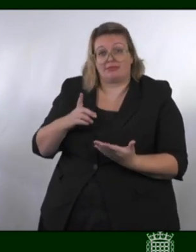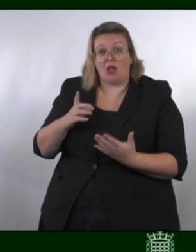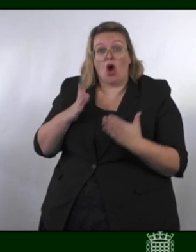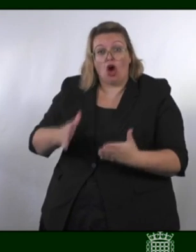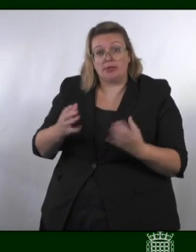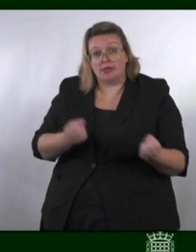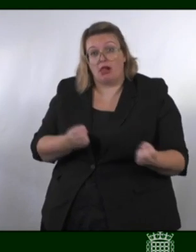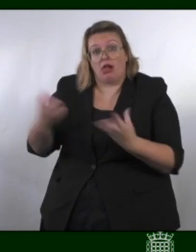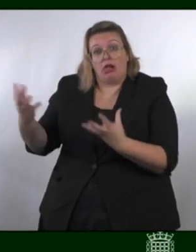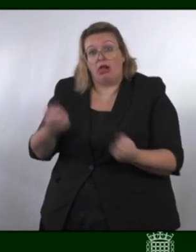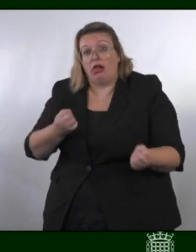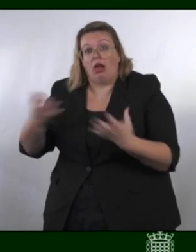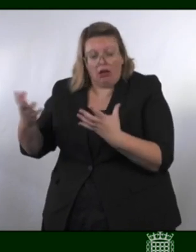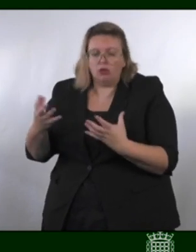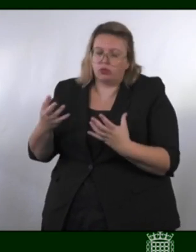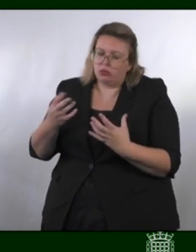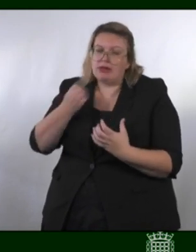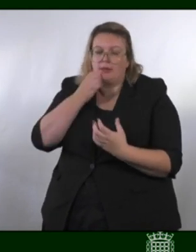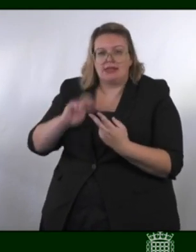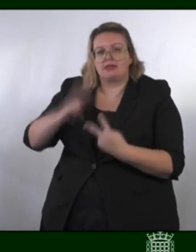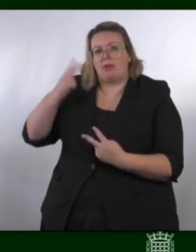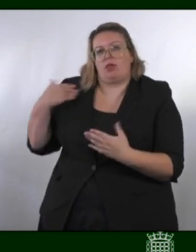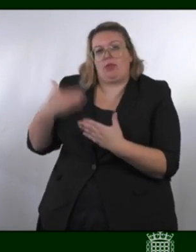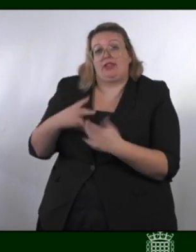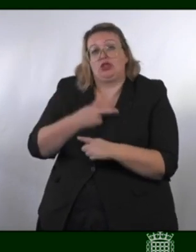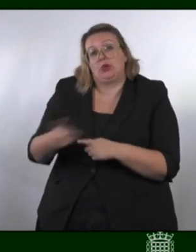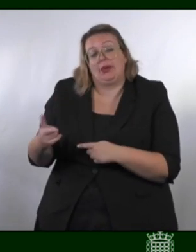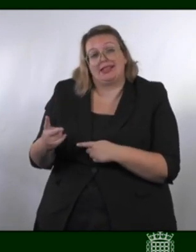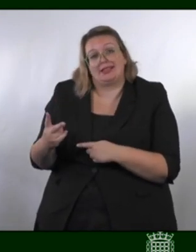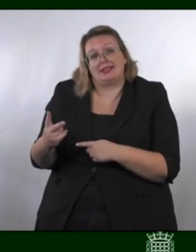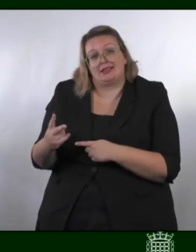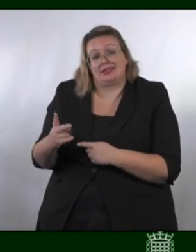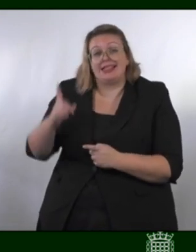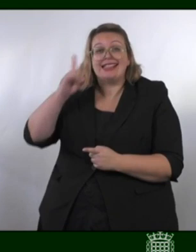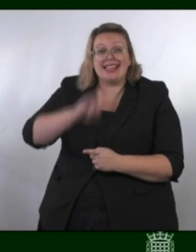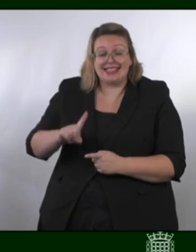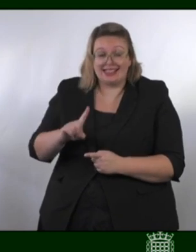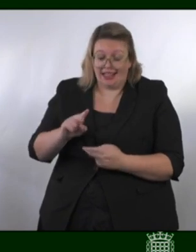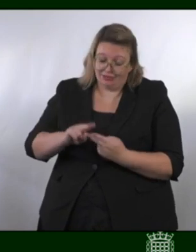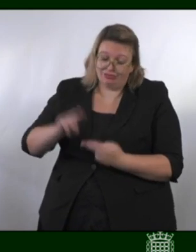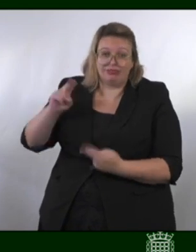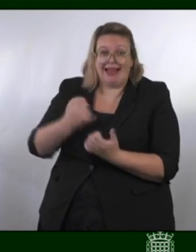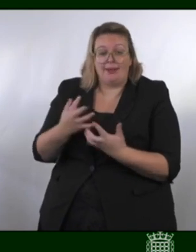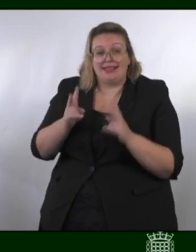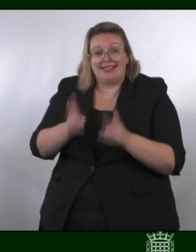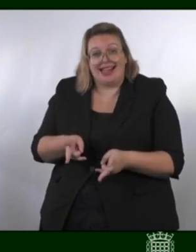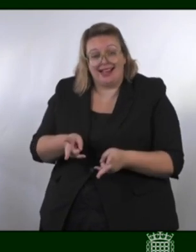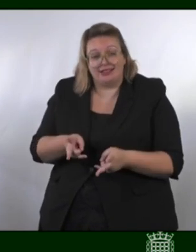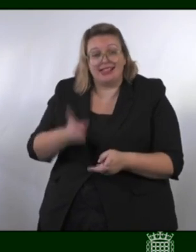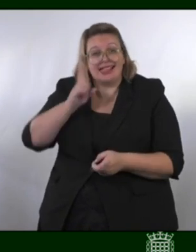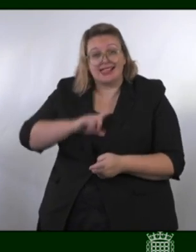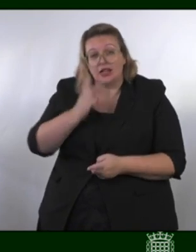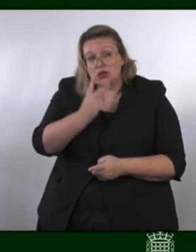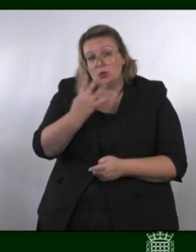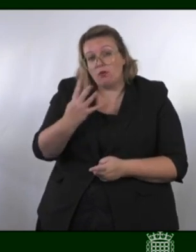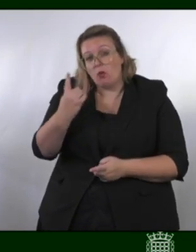in the past 14 days. And yesterday, we recorded the highest number of daily deaths, 241